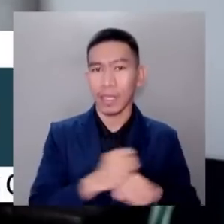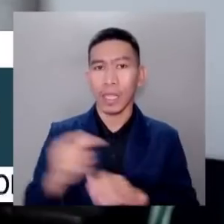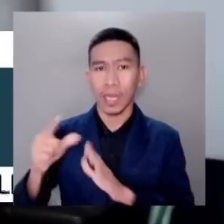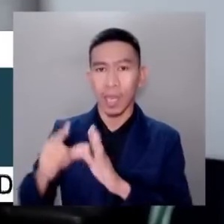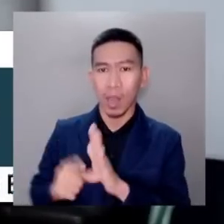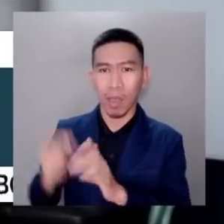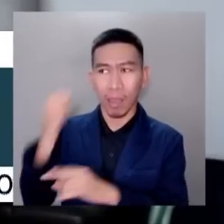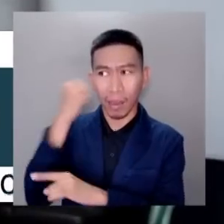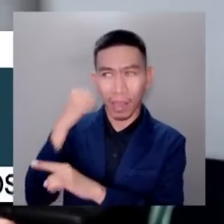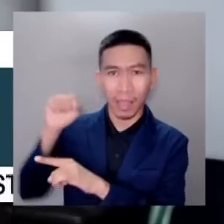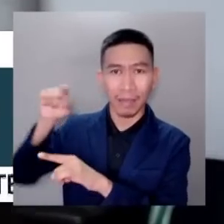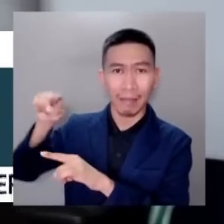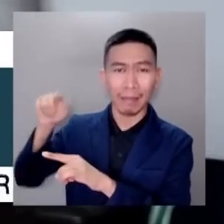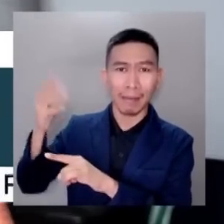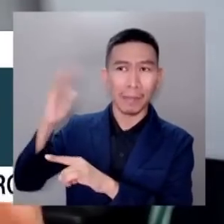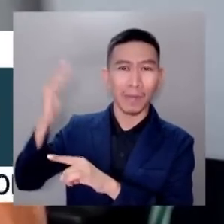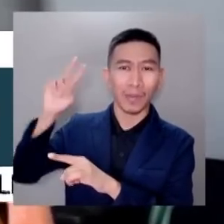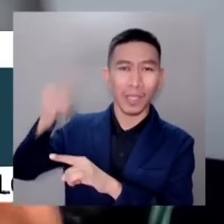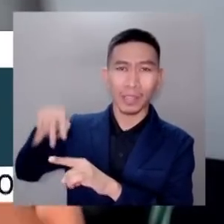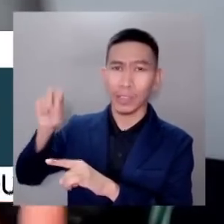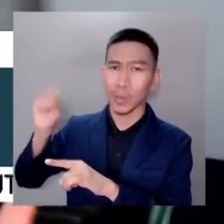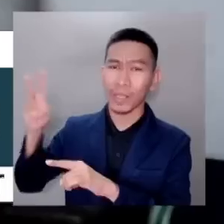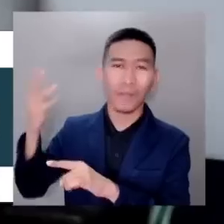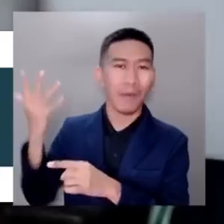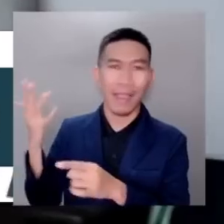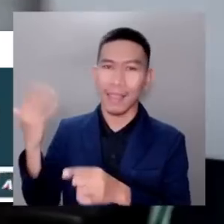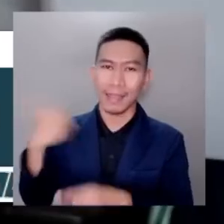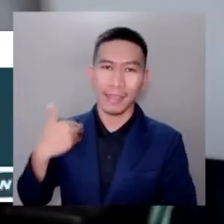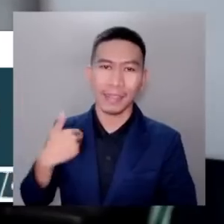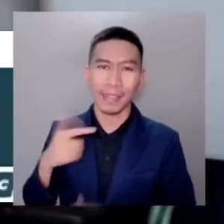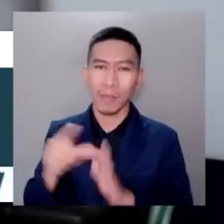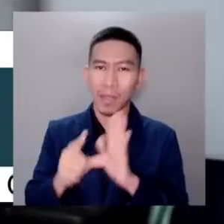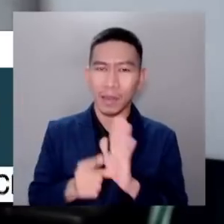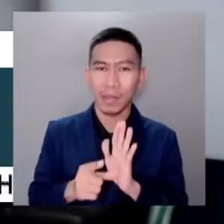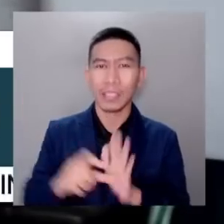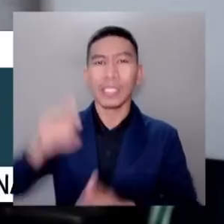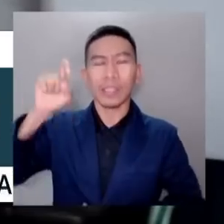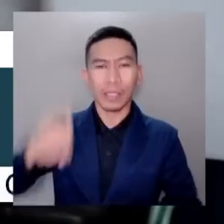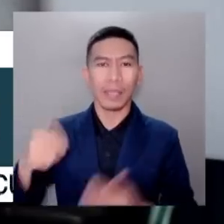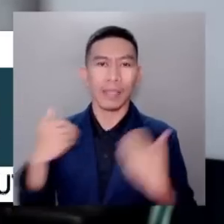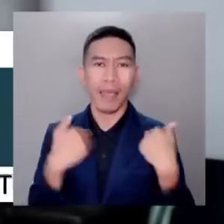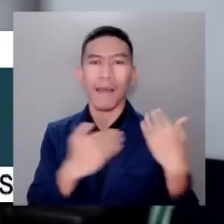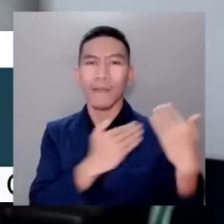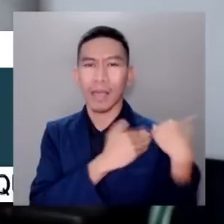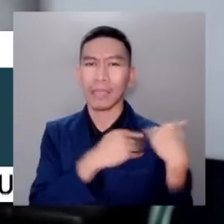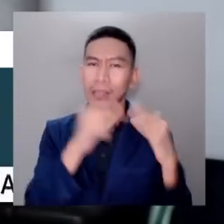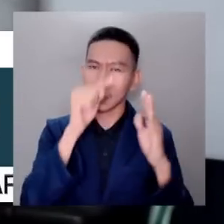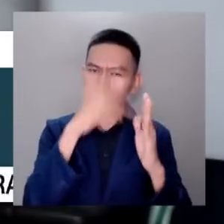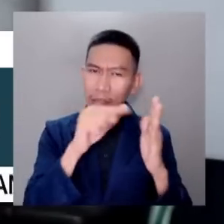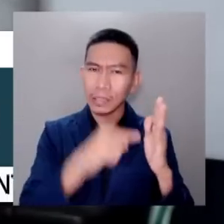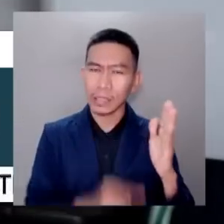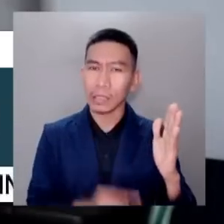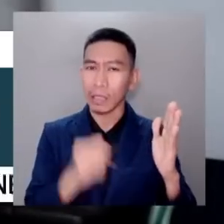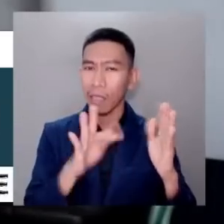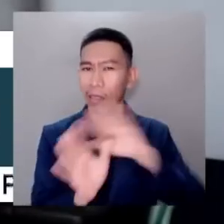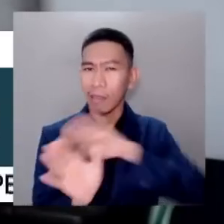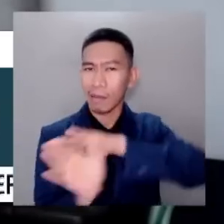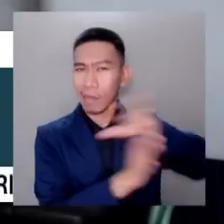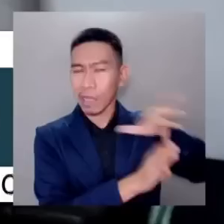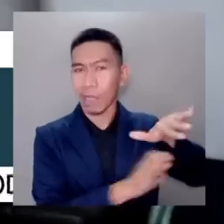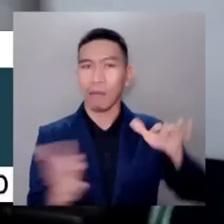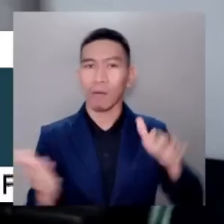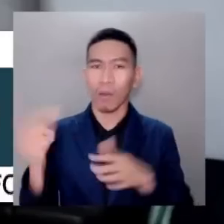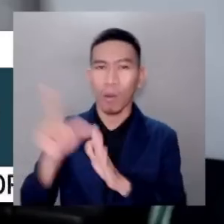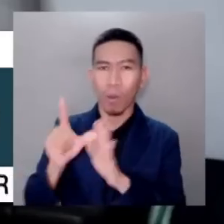didn't even exist, right? There has to be some accountability, otherwise we don't have rule of law. And I believe